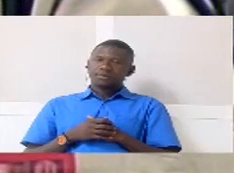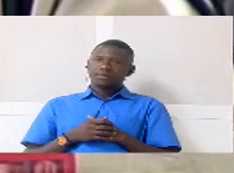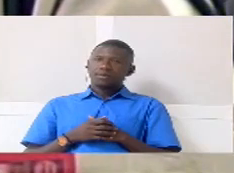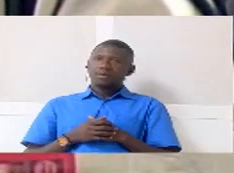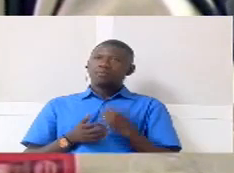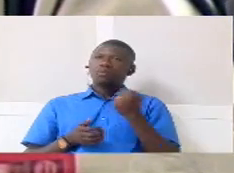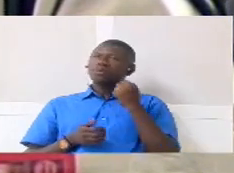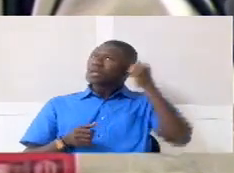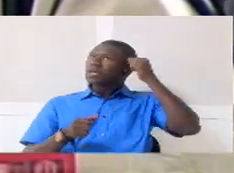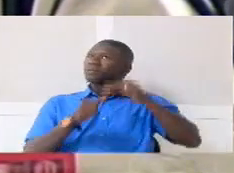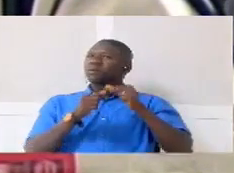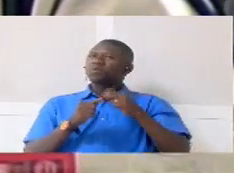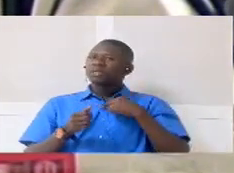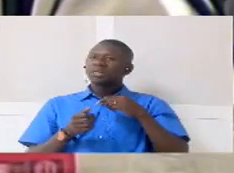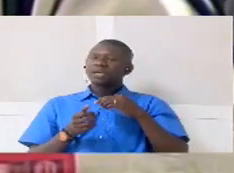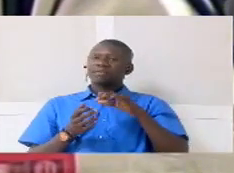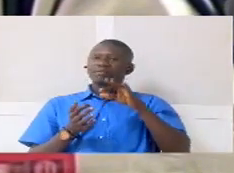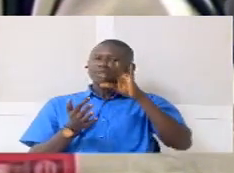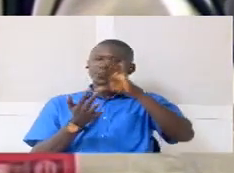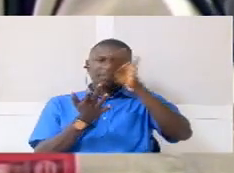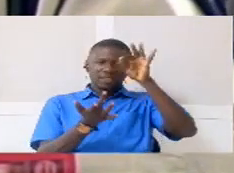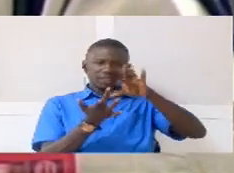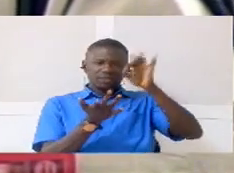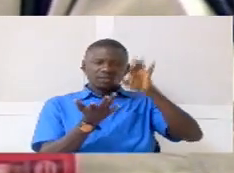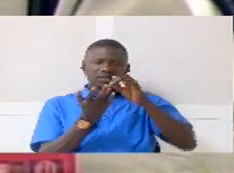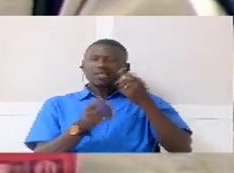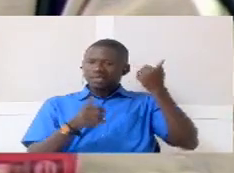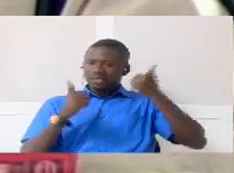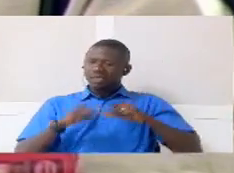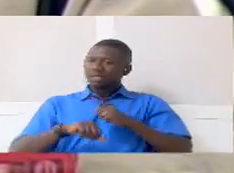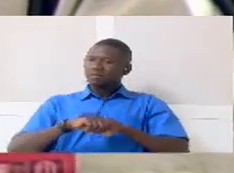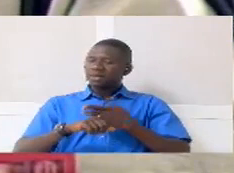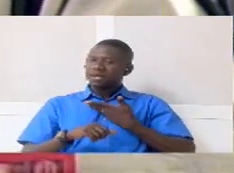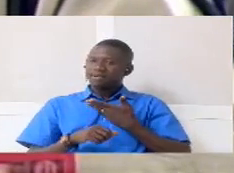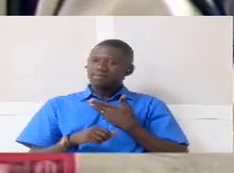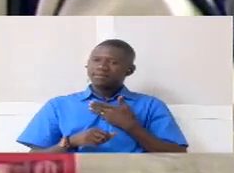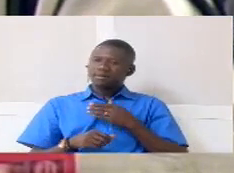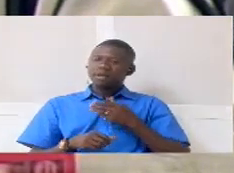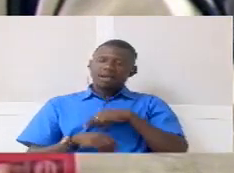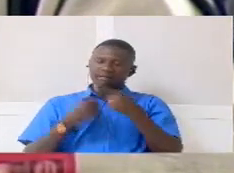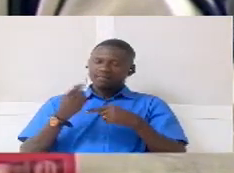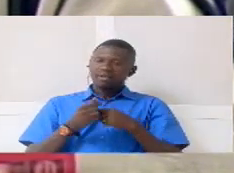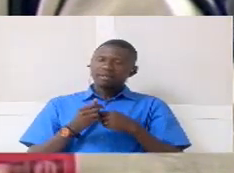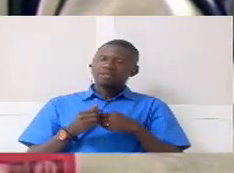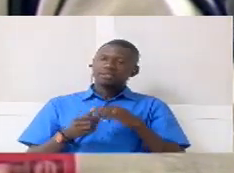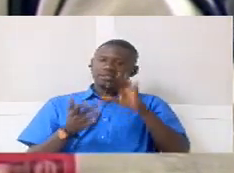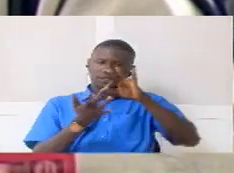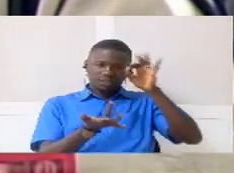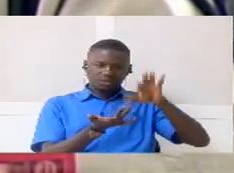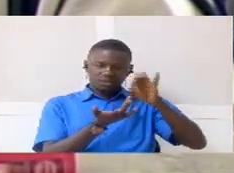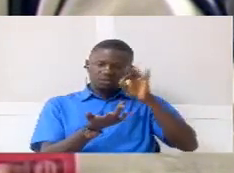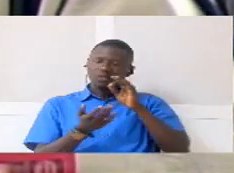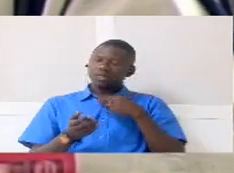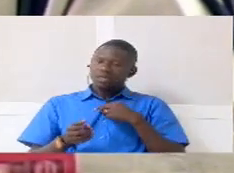I can recall I once conducted one selection. Selection exam. After the selection, they set